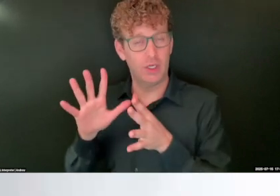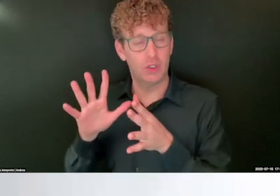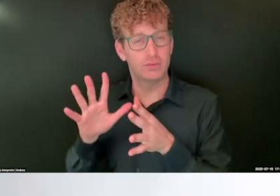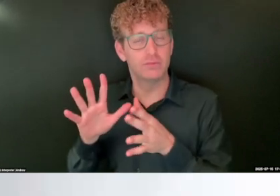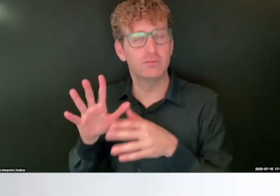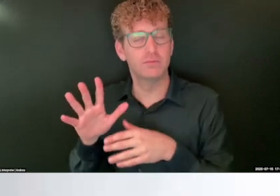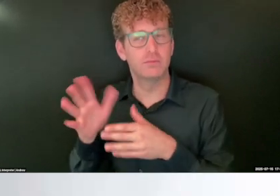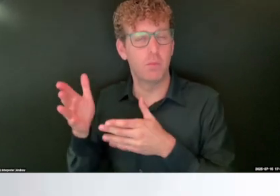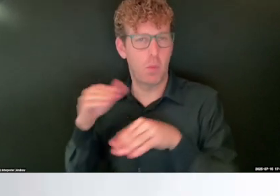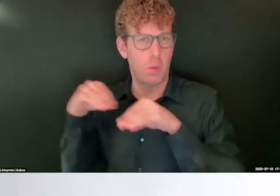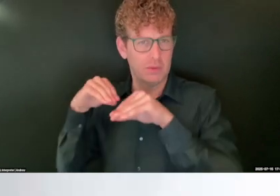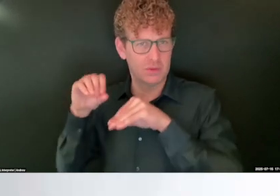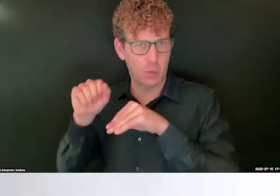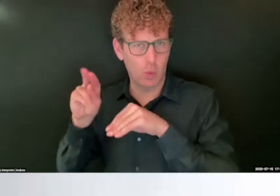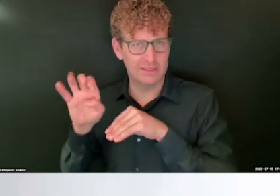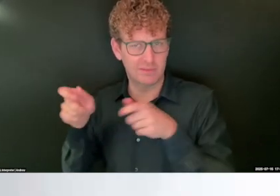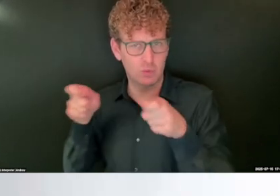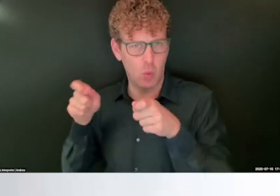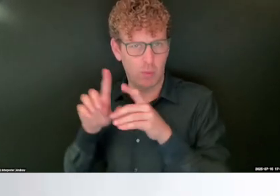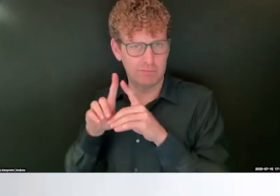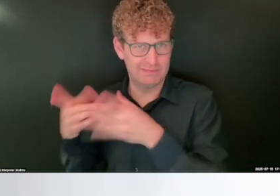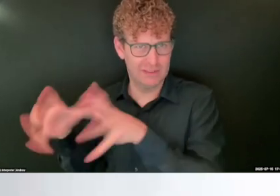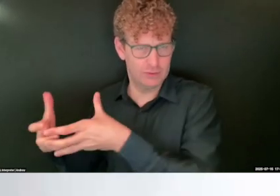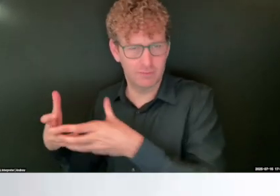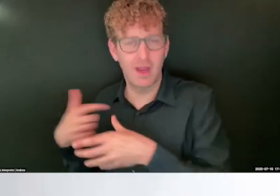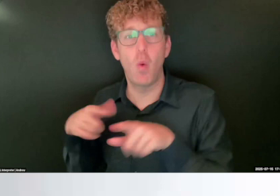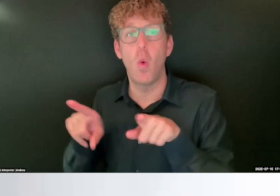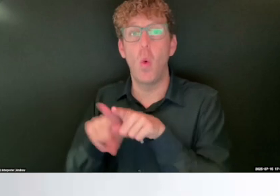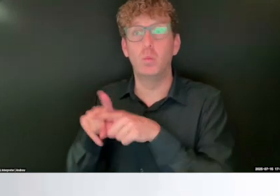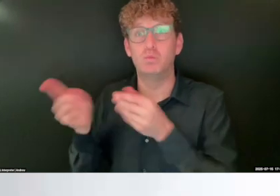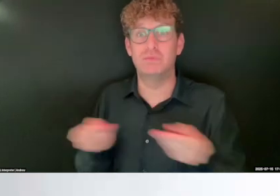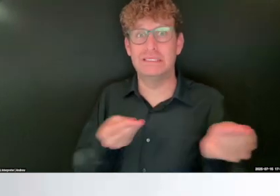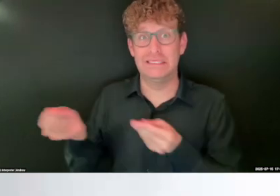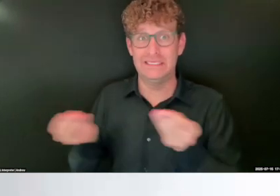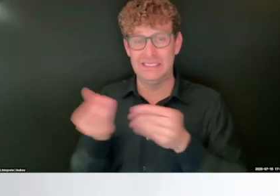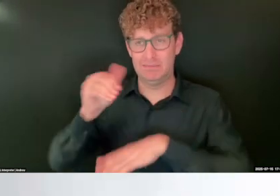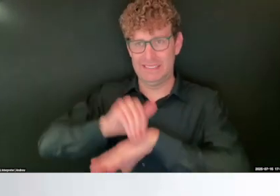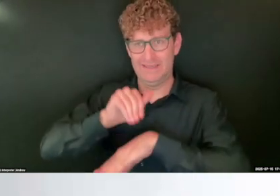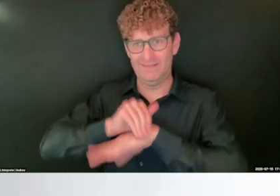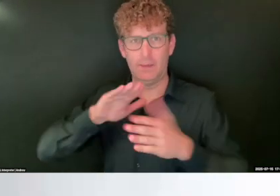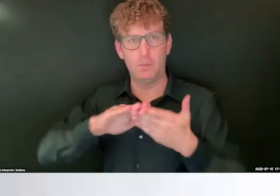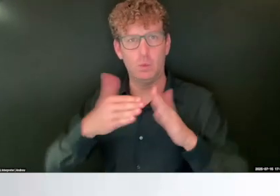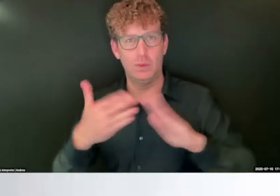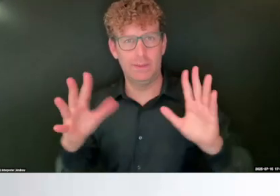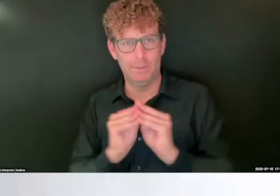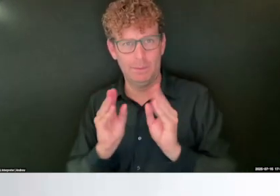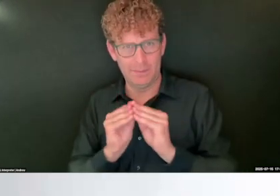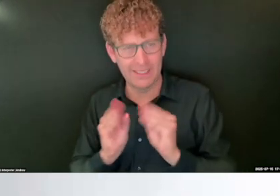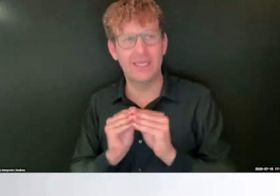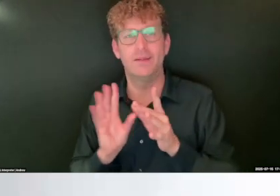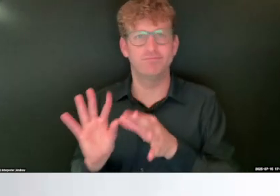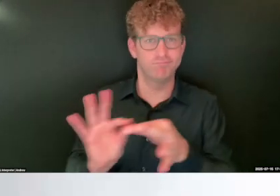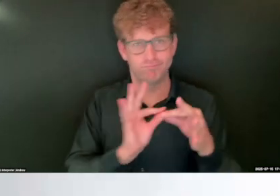I will be facilitating the evening community meeting tonight, an effort to help with coordination with the Clean